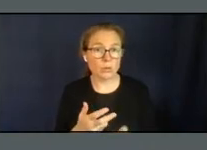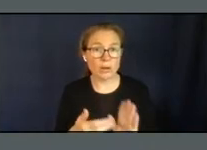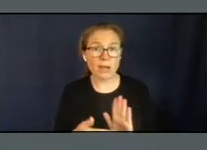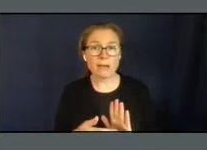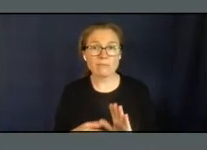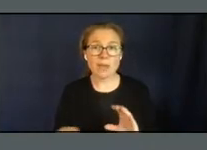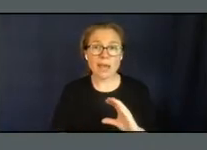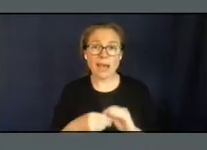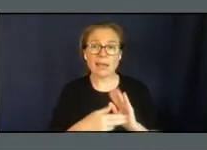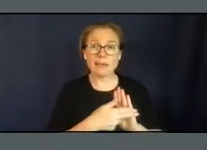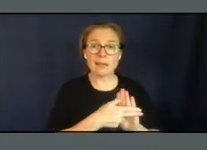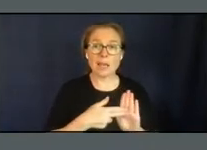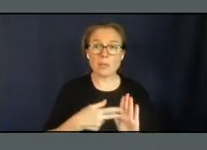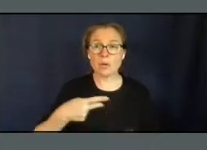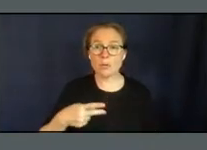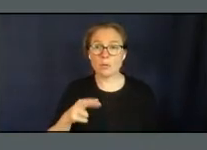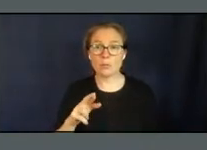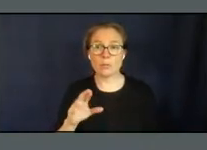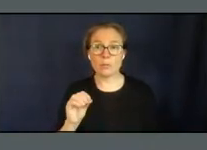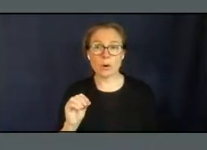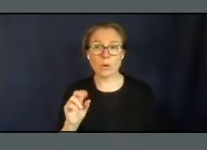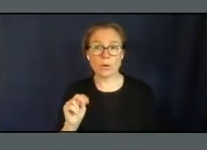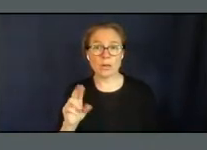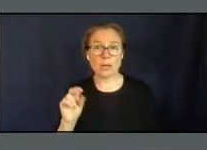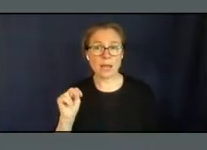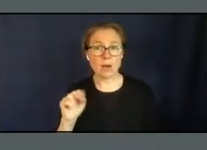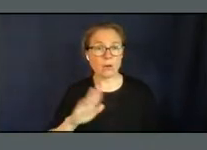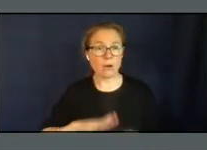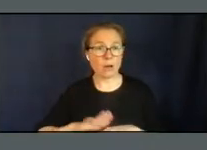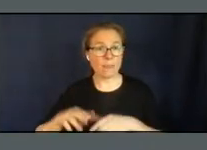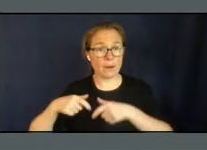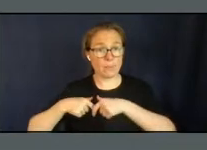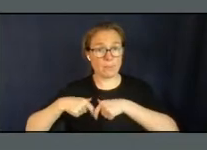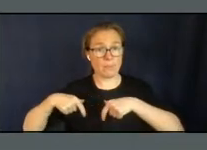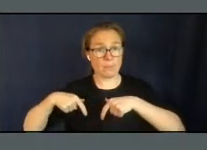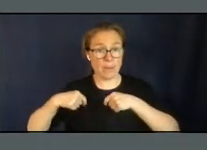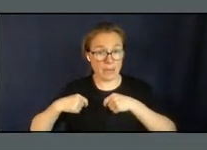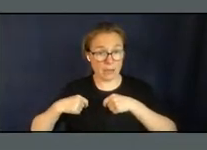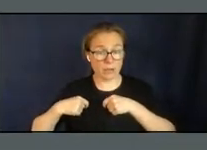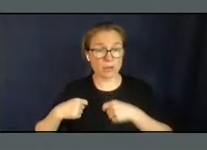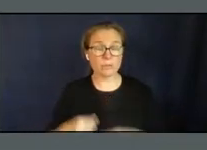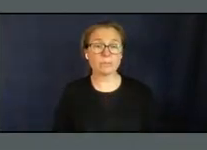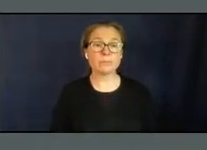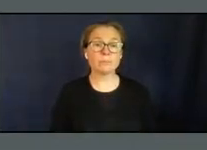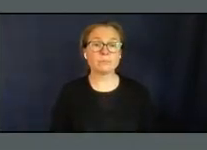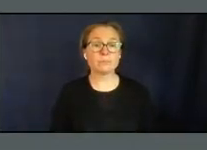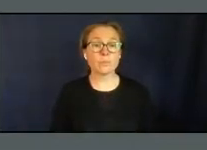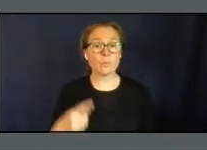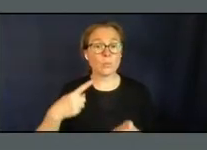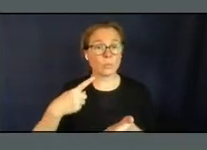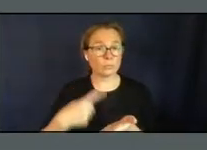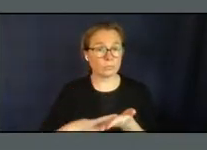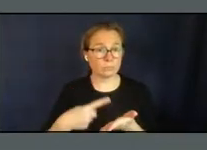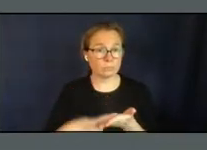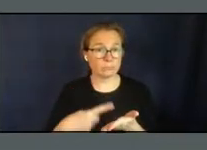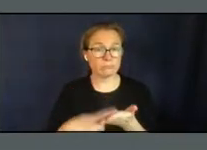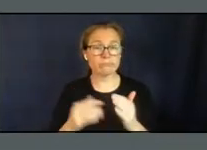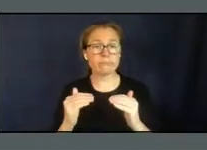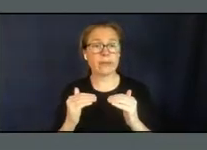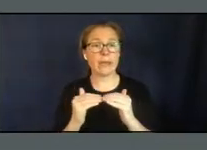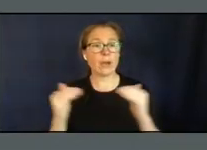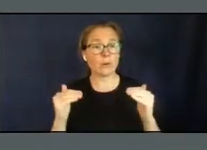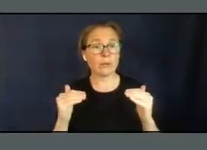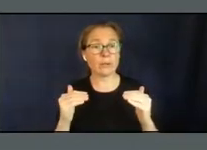been developed to address these requests. Discussions have been initiated on equity and how equity and anti-racism